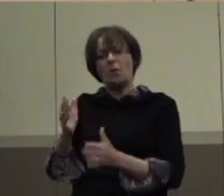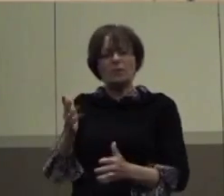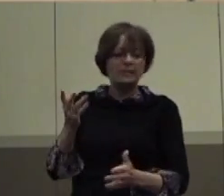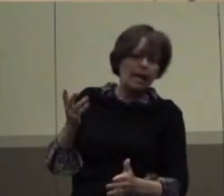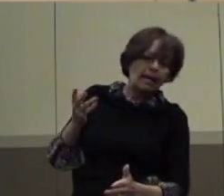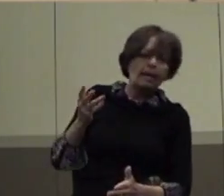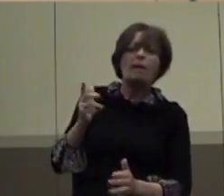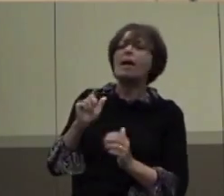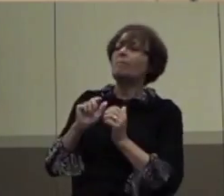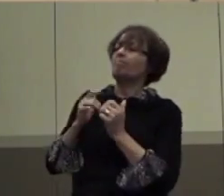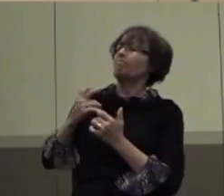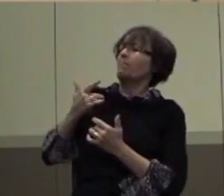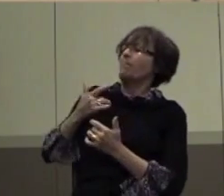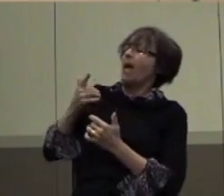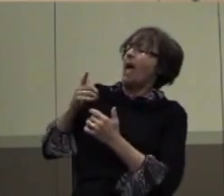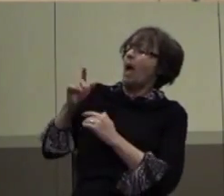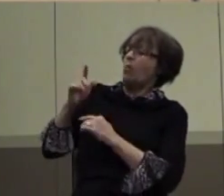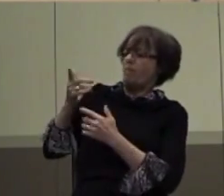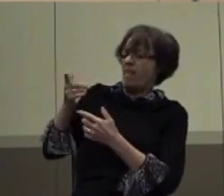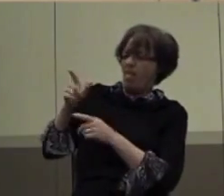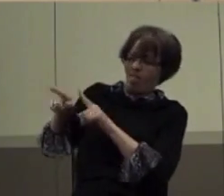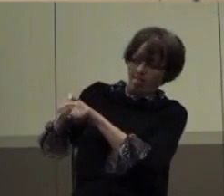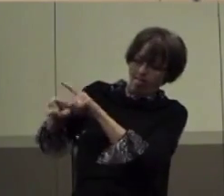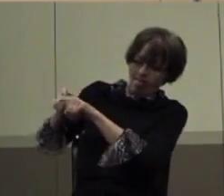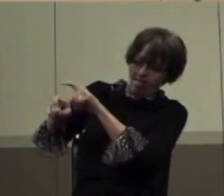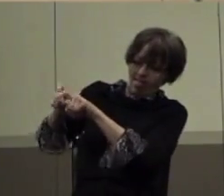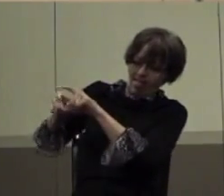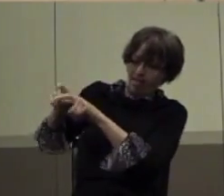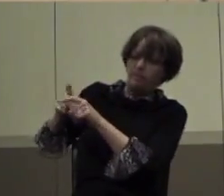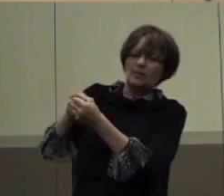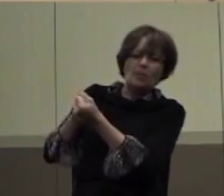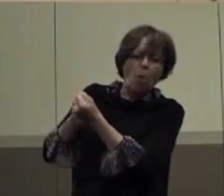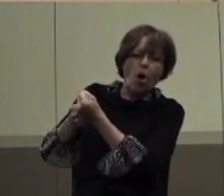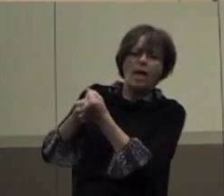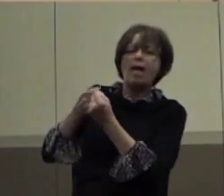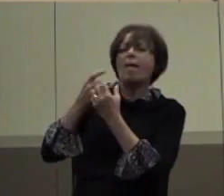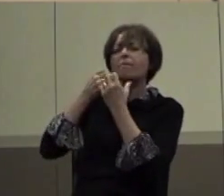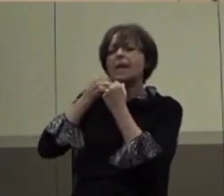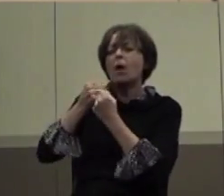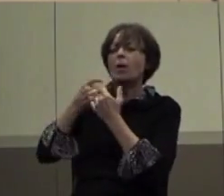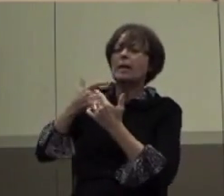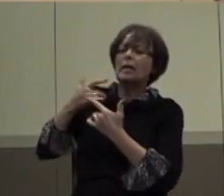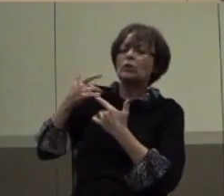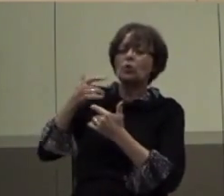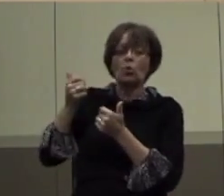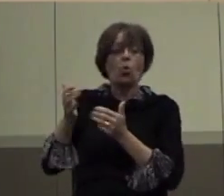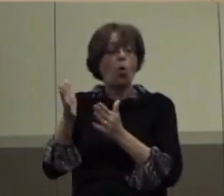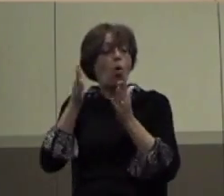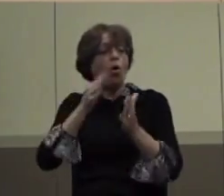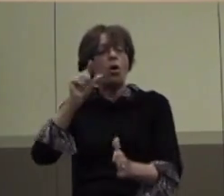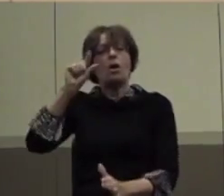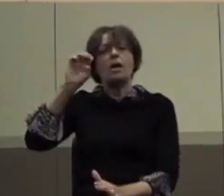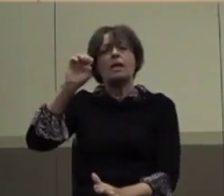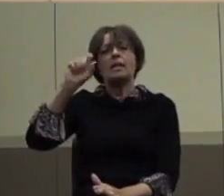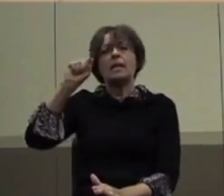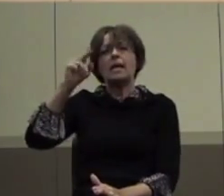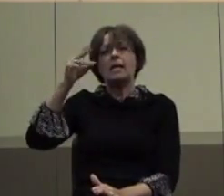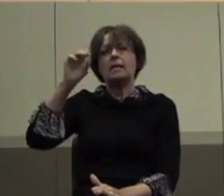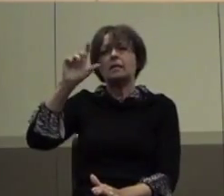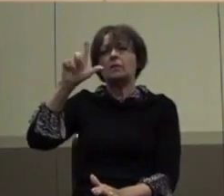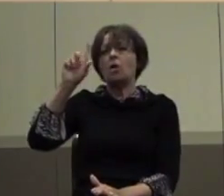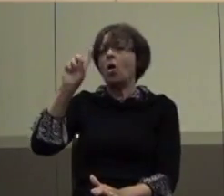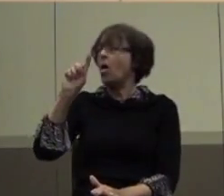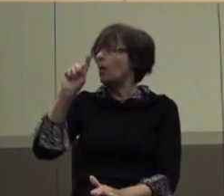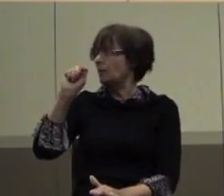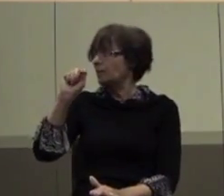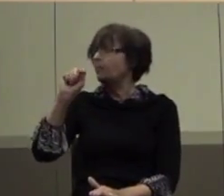feel about that? And is very supportive and caring and concerned. Or I could get a Gestalt therapist who puts the person in the hot seat